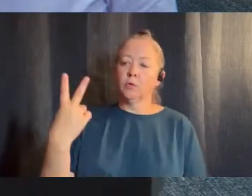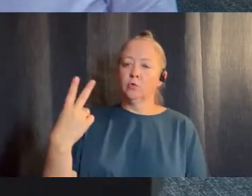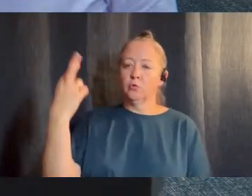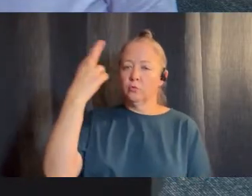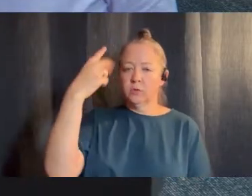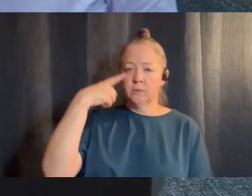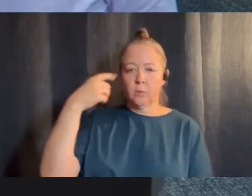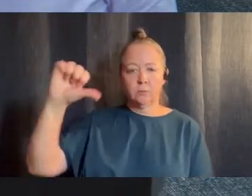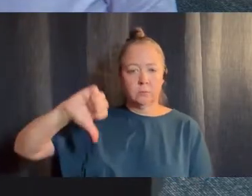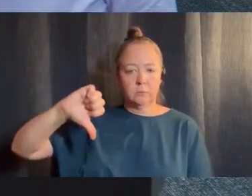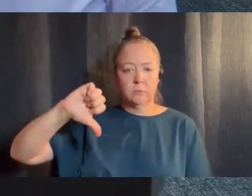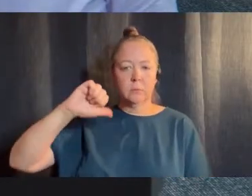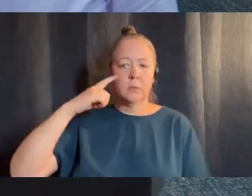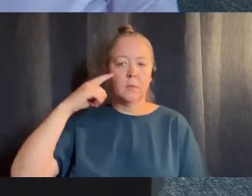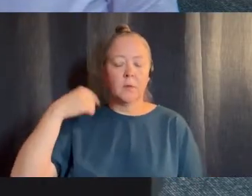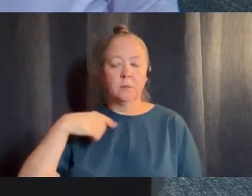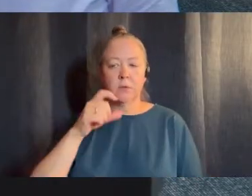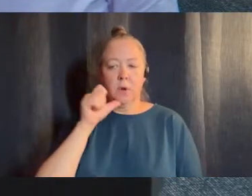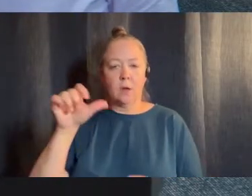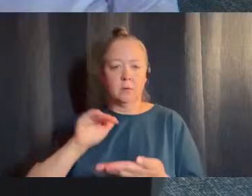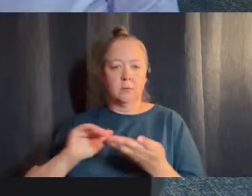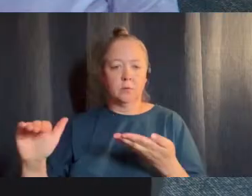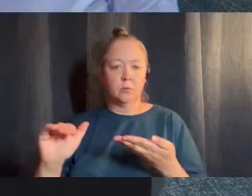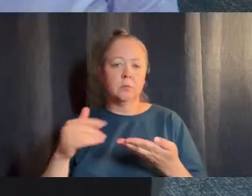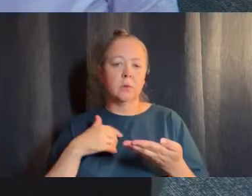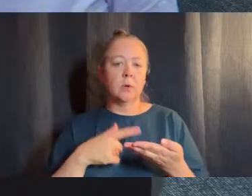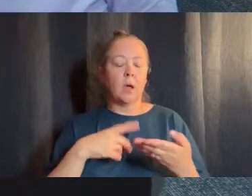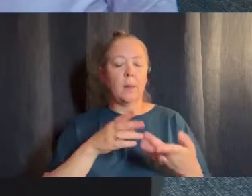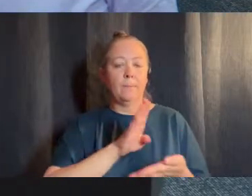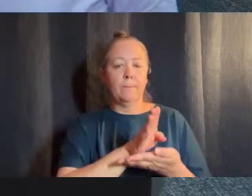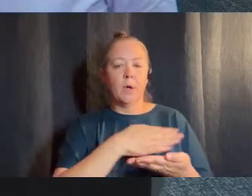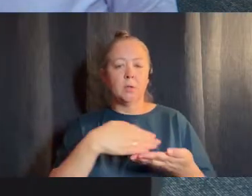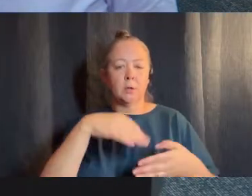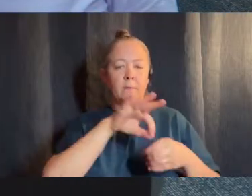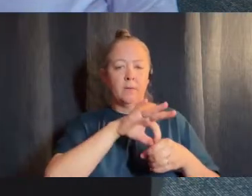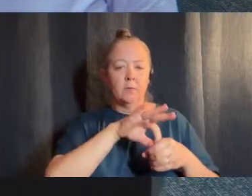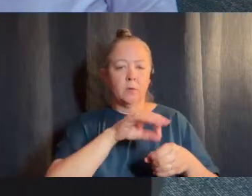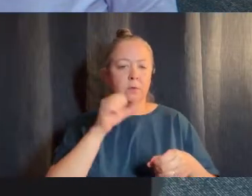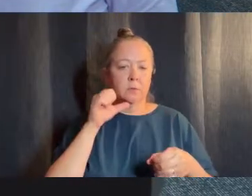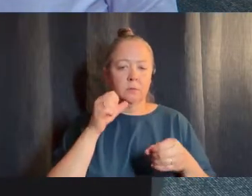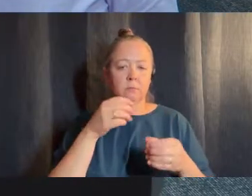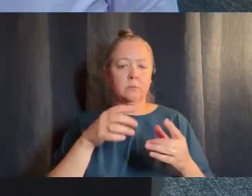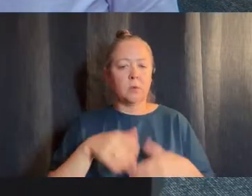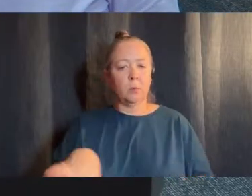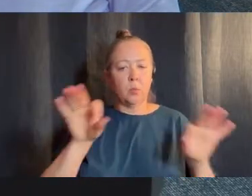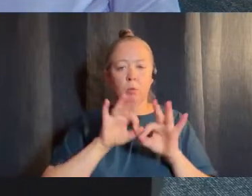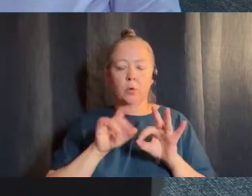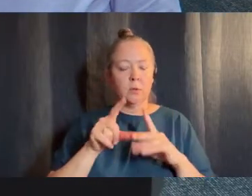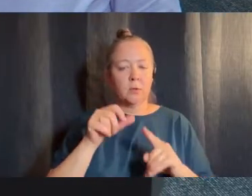was too important to miss, and virtual participation was available, and she should have used it.